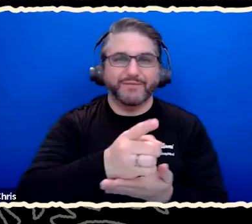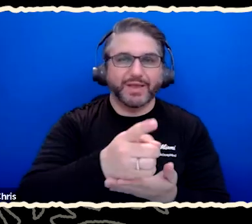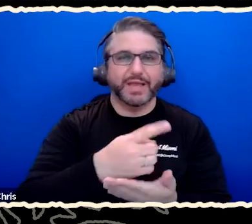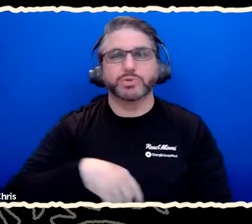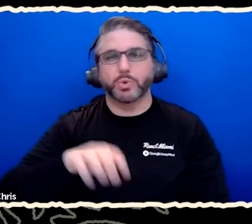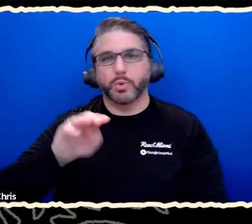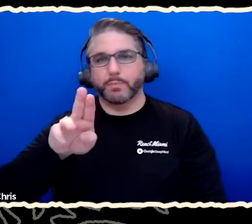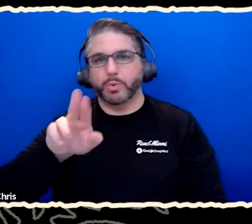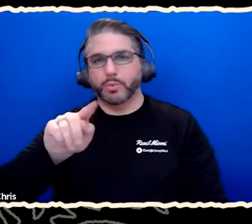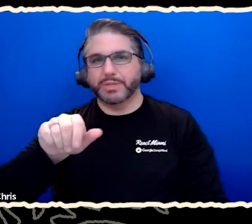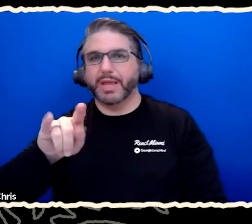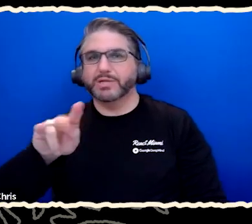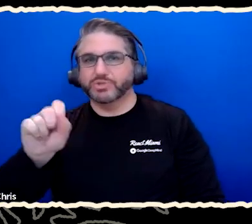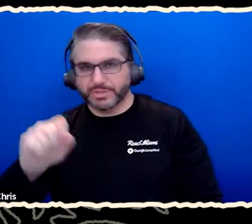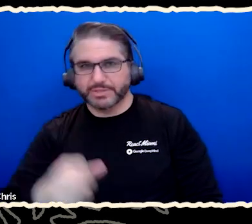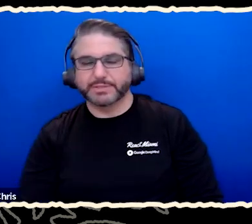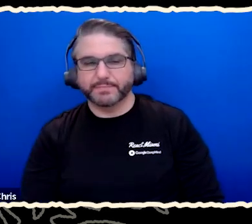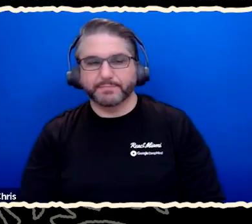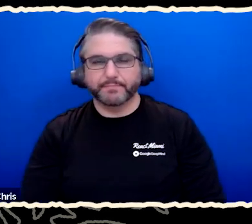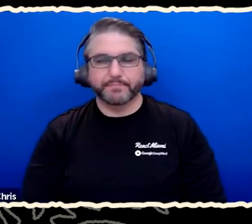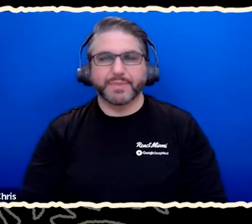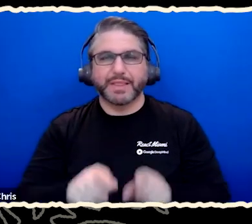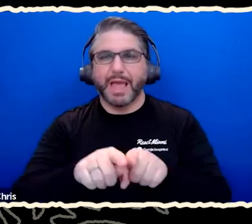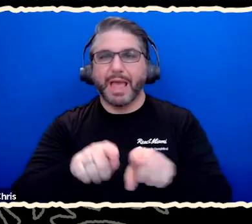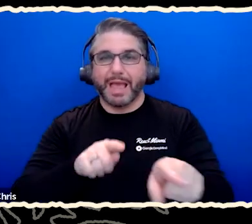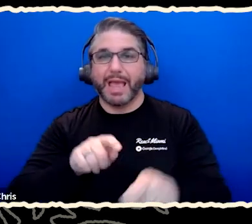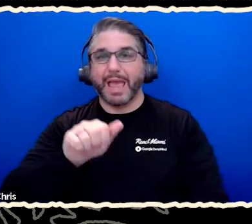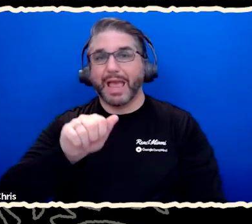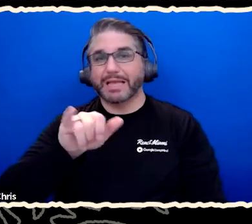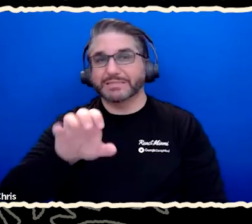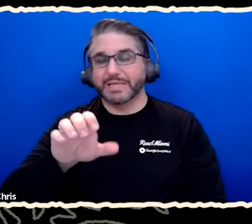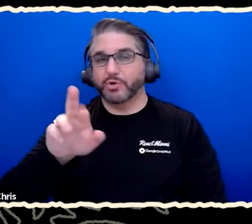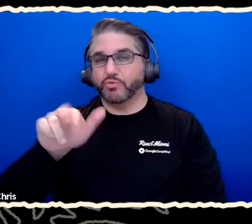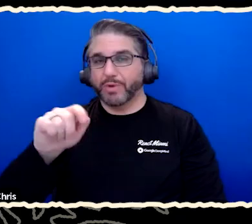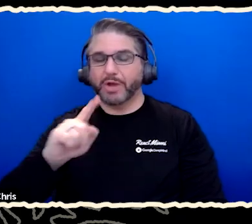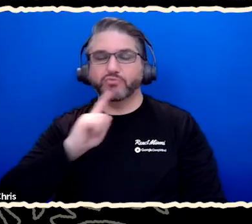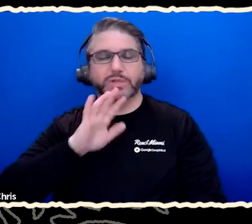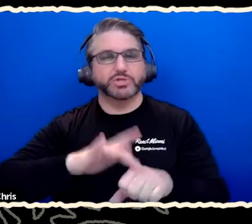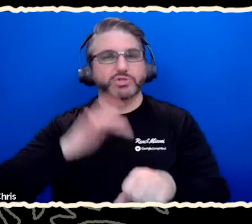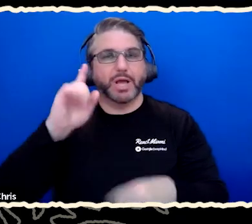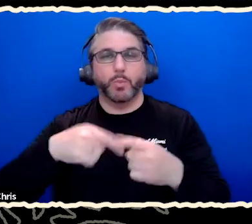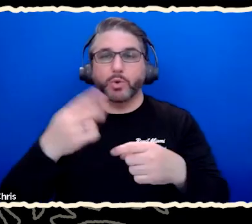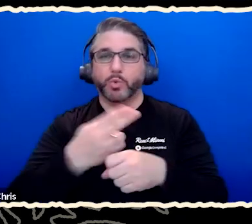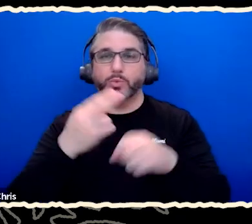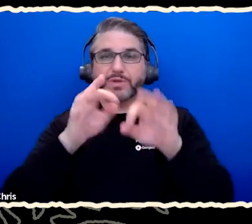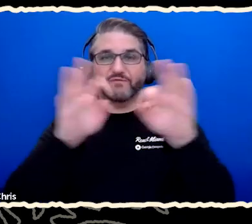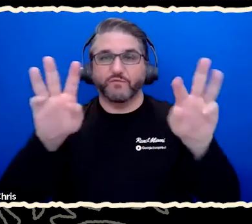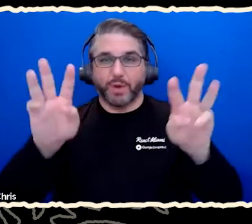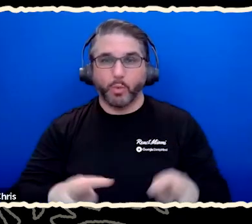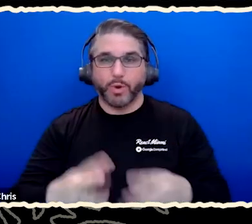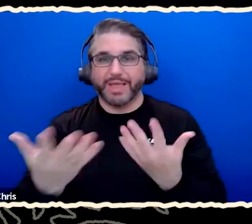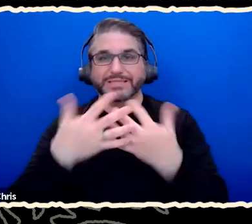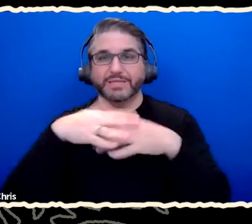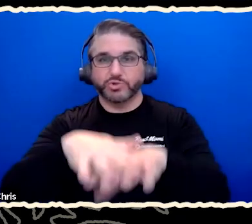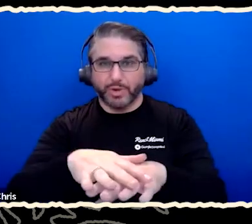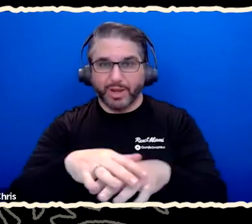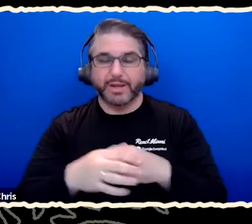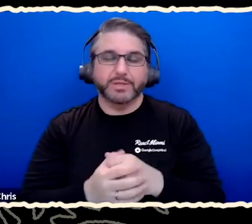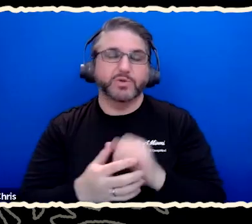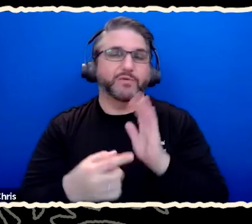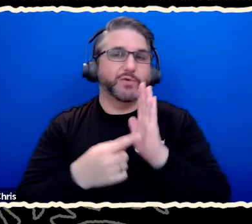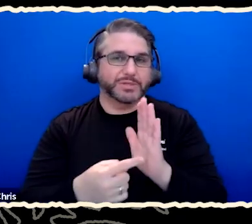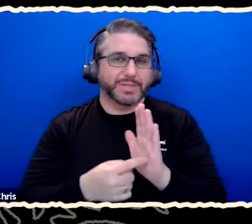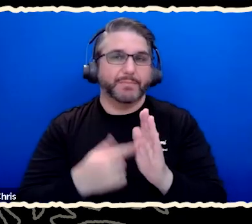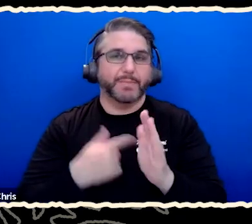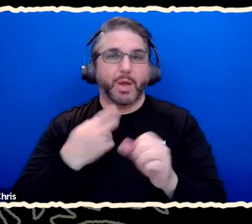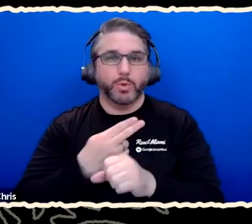mutations. And Async React really shines when you're using some sort of framework that is integrated with it. So for example, I'm going to be